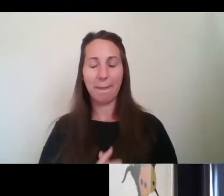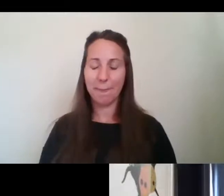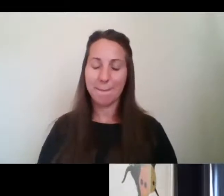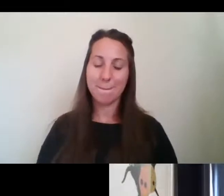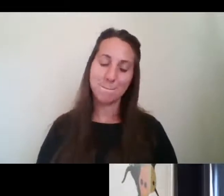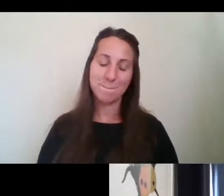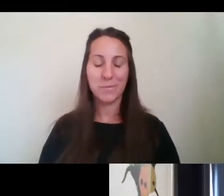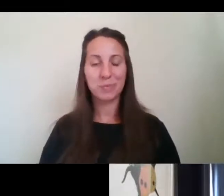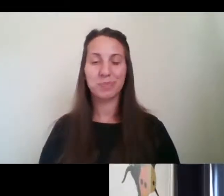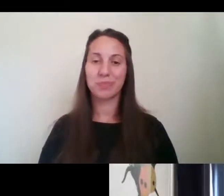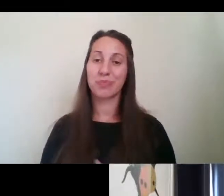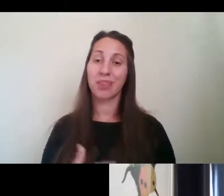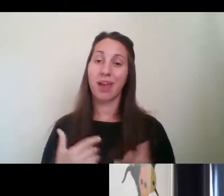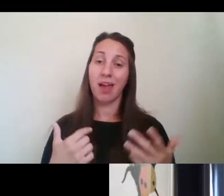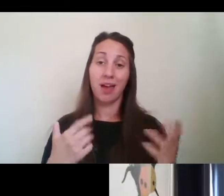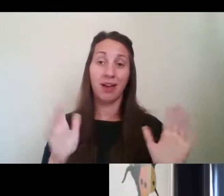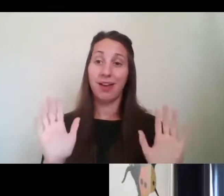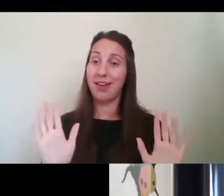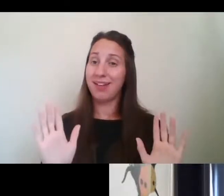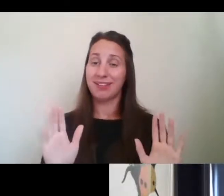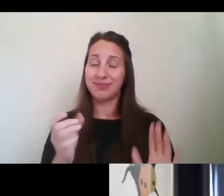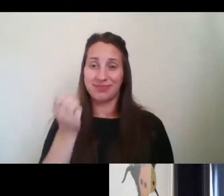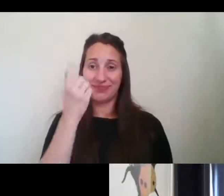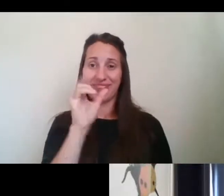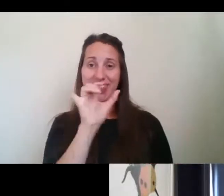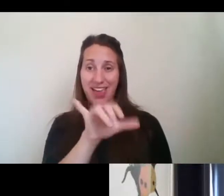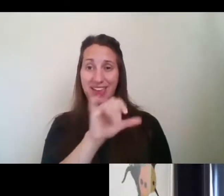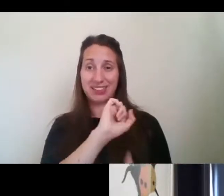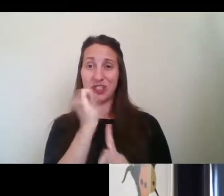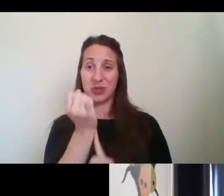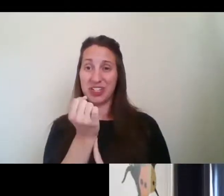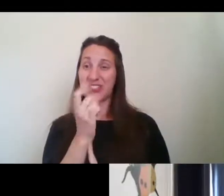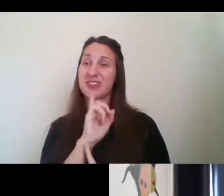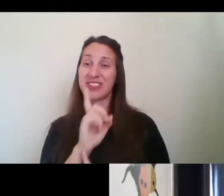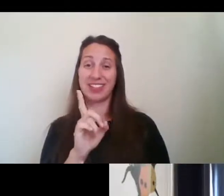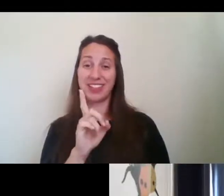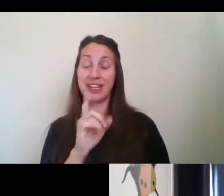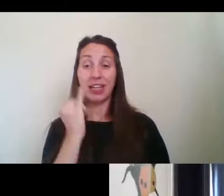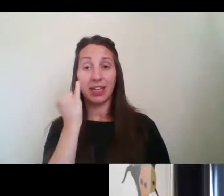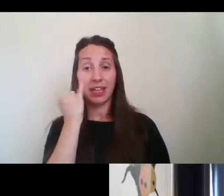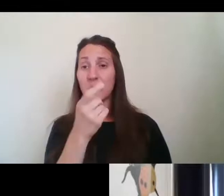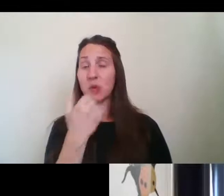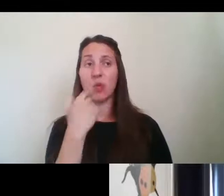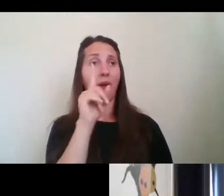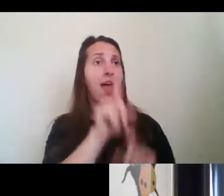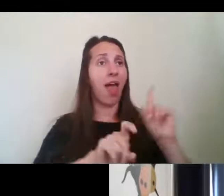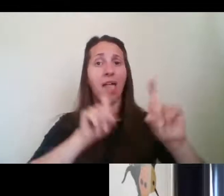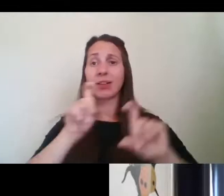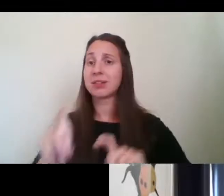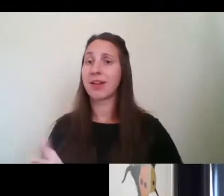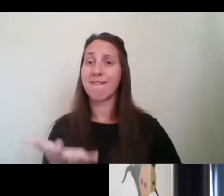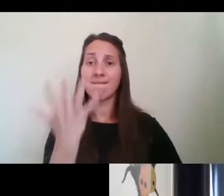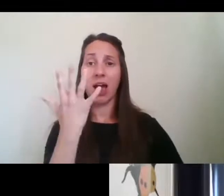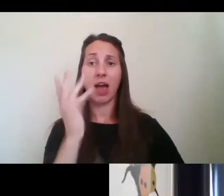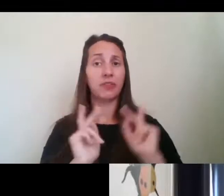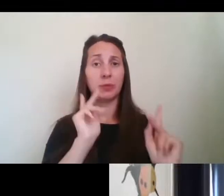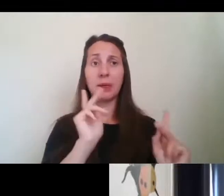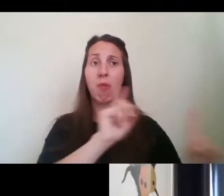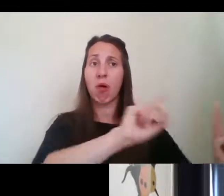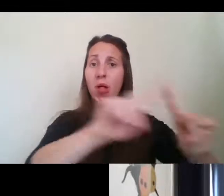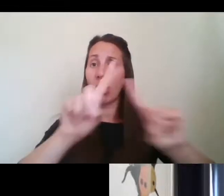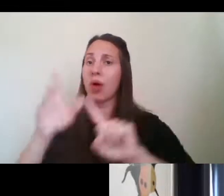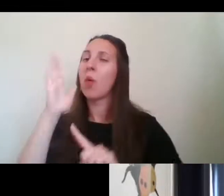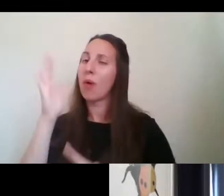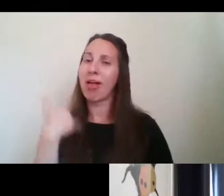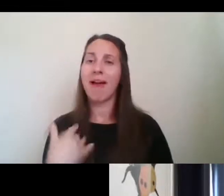And I'm going to say that there's another one of those things where I think if you ask 5 people, you might get 5 different answers. They're all going to be nuanced.